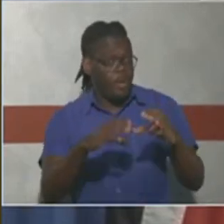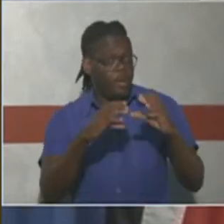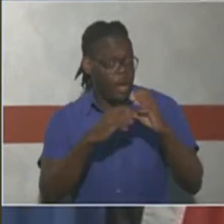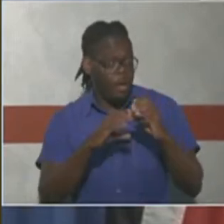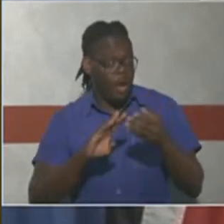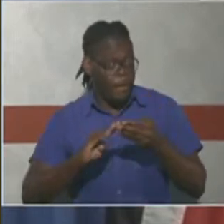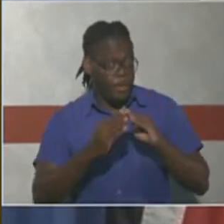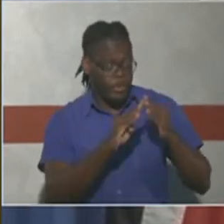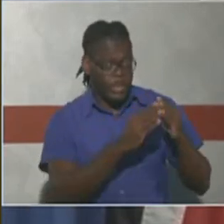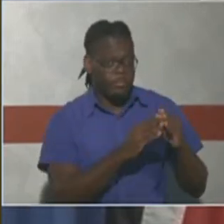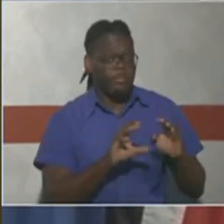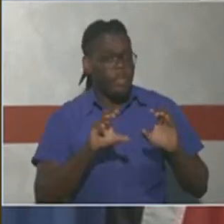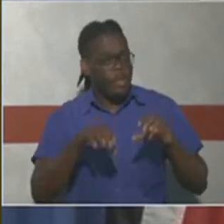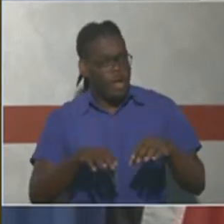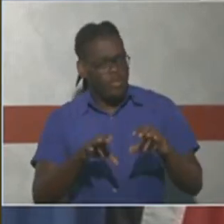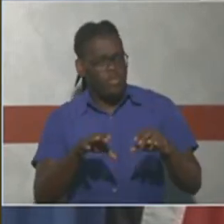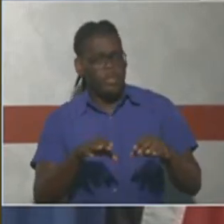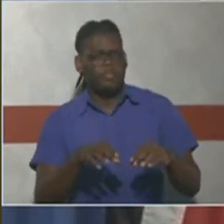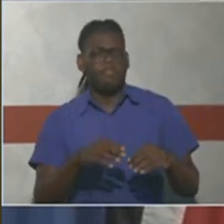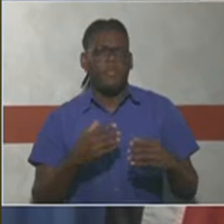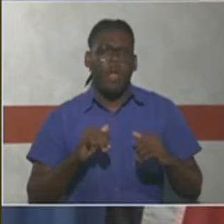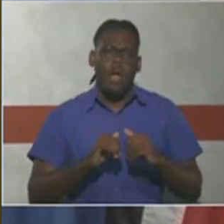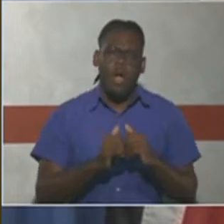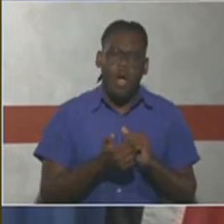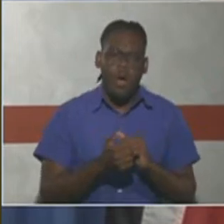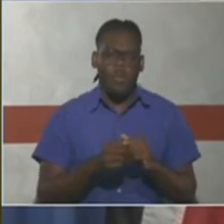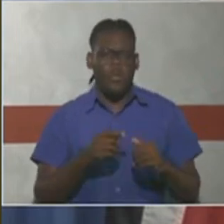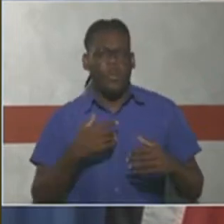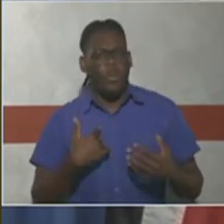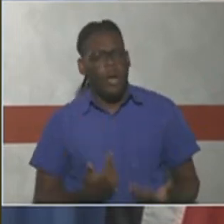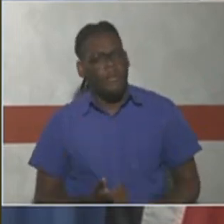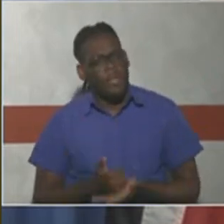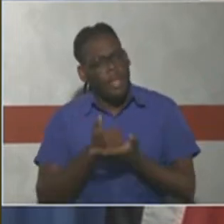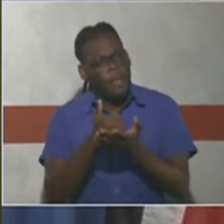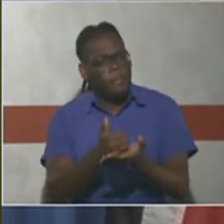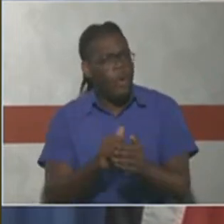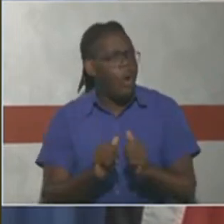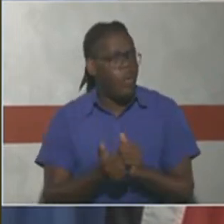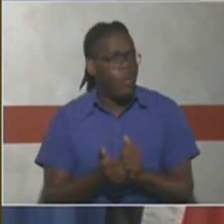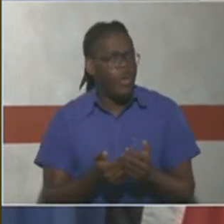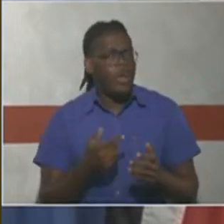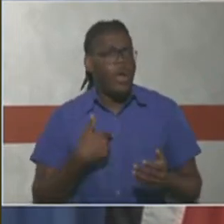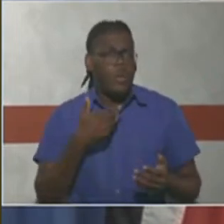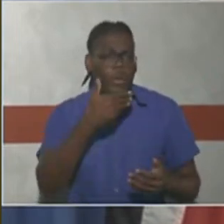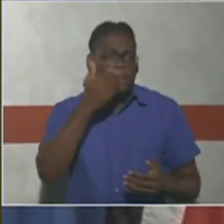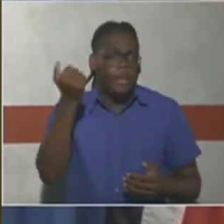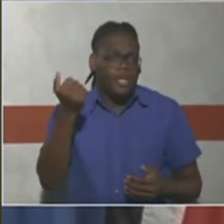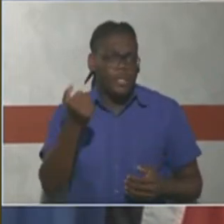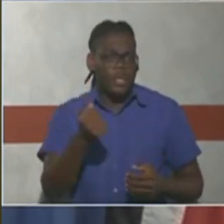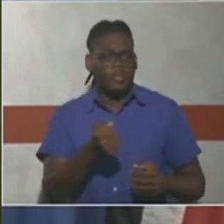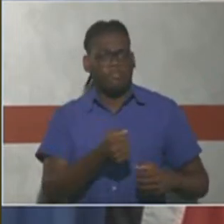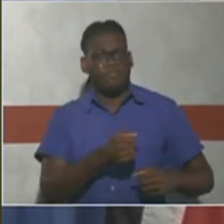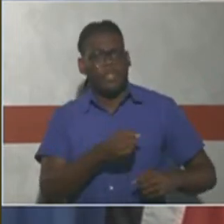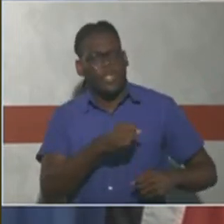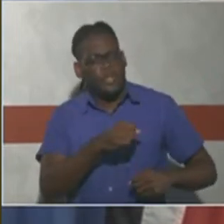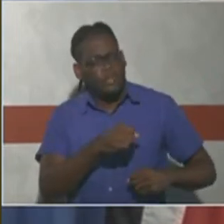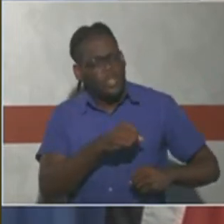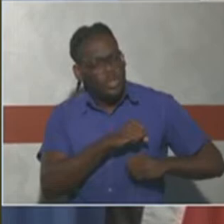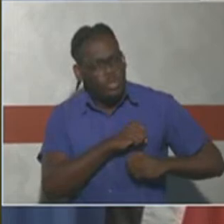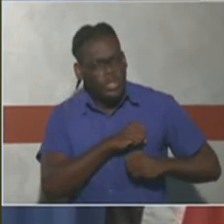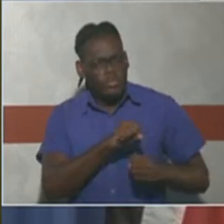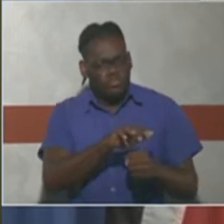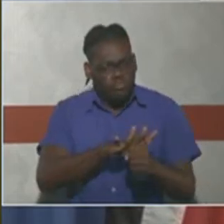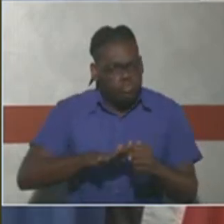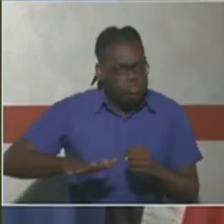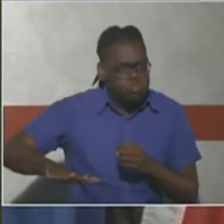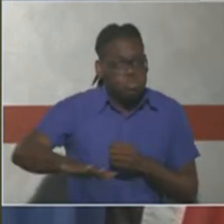in regional and even global energy security. We have spent significant amounts of time educating those